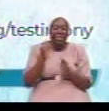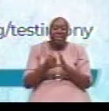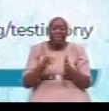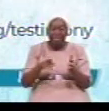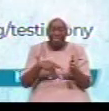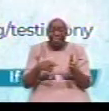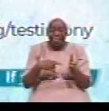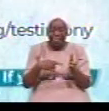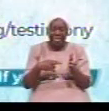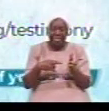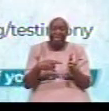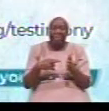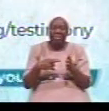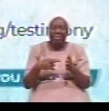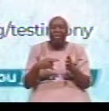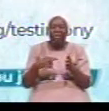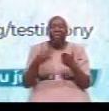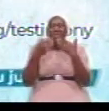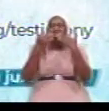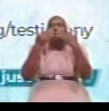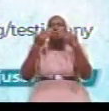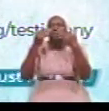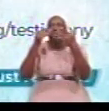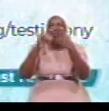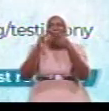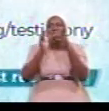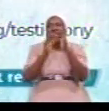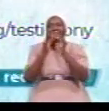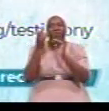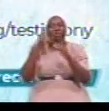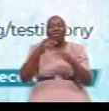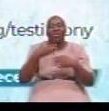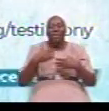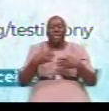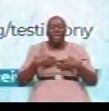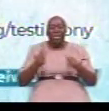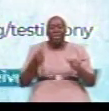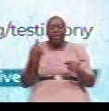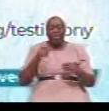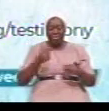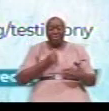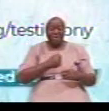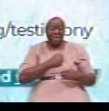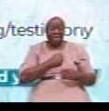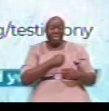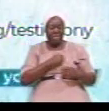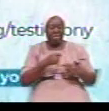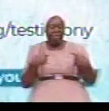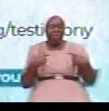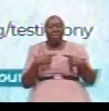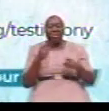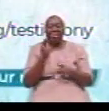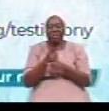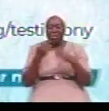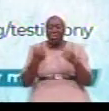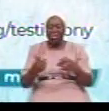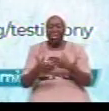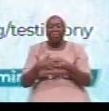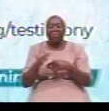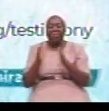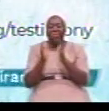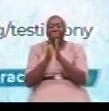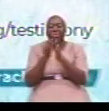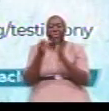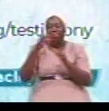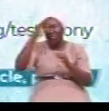reads, "Thanks be to Jesus for healing me of chest pain and headache just now after the prayer of the man of